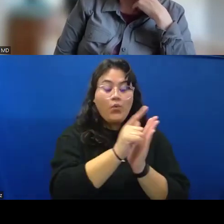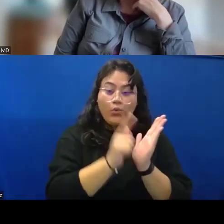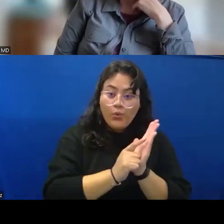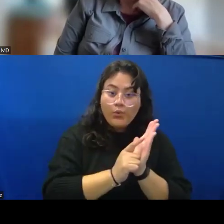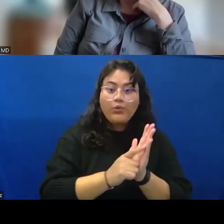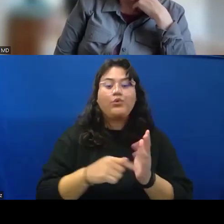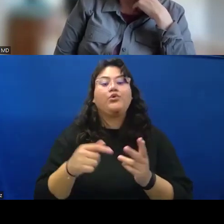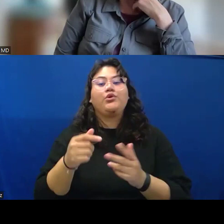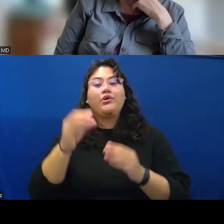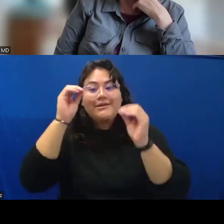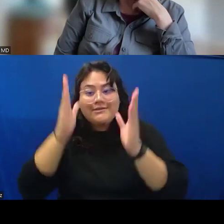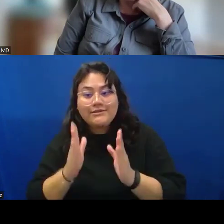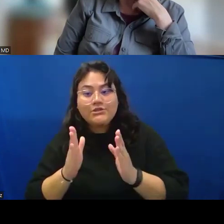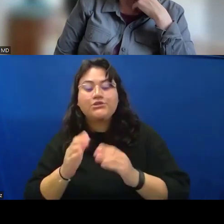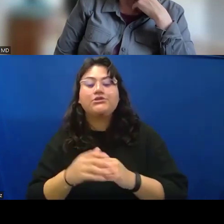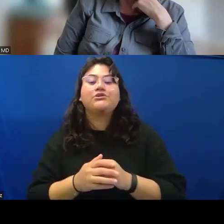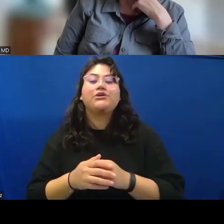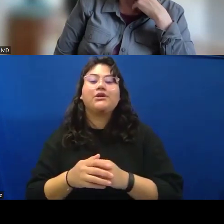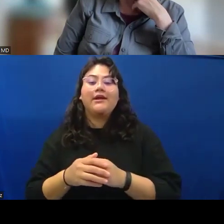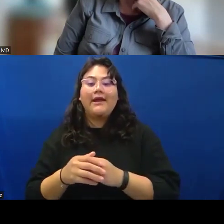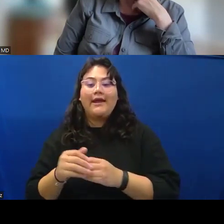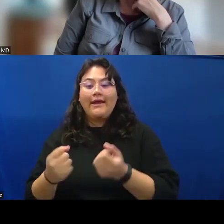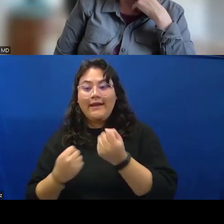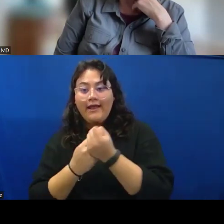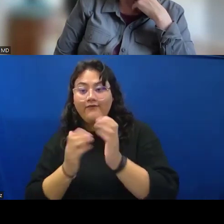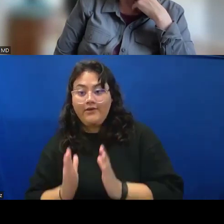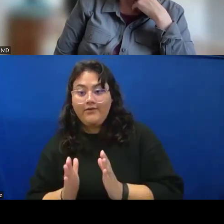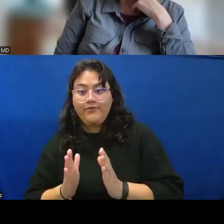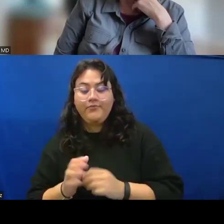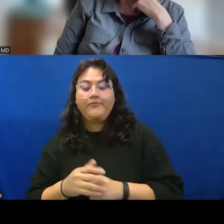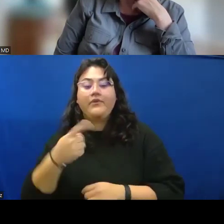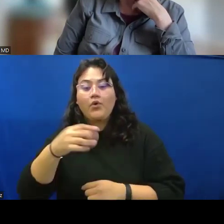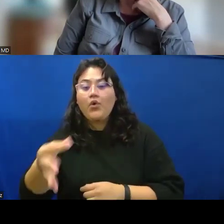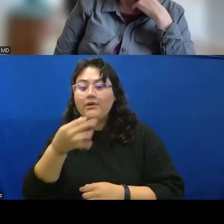advocate and family services expert.